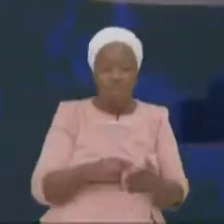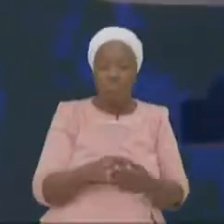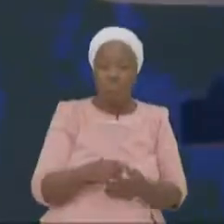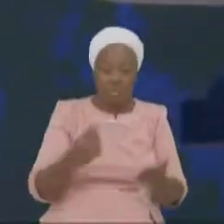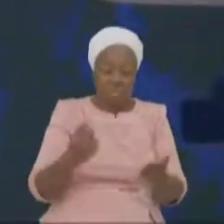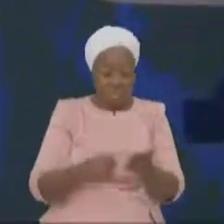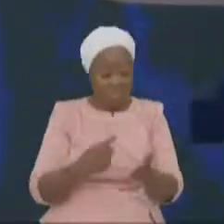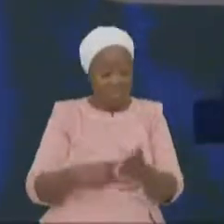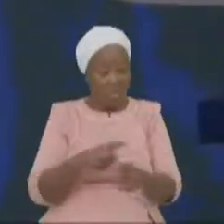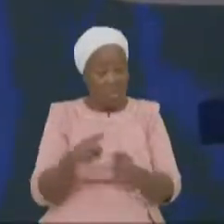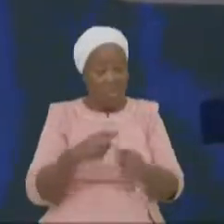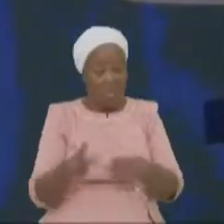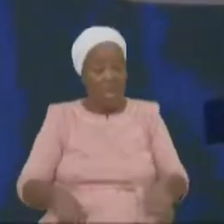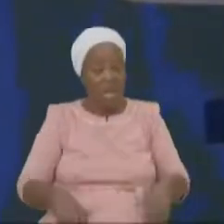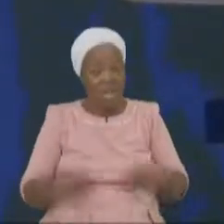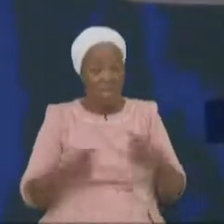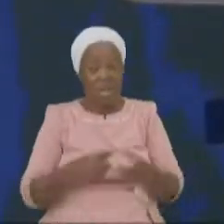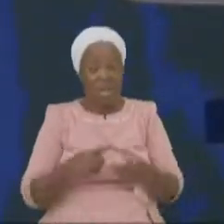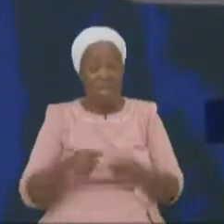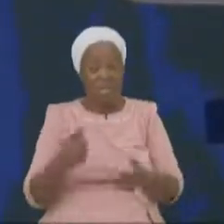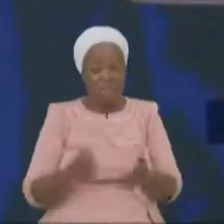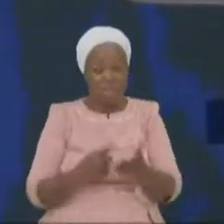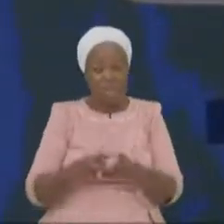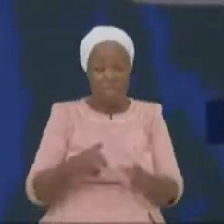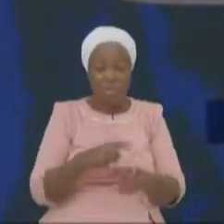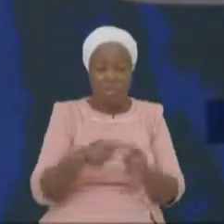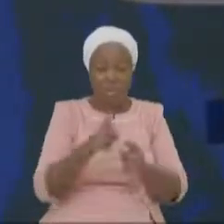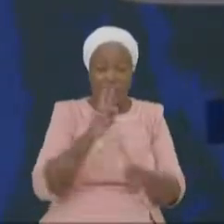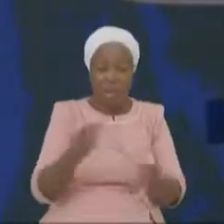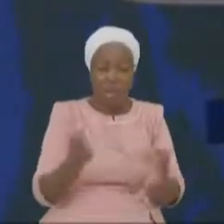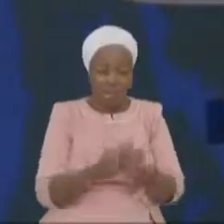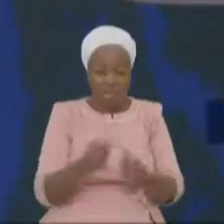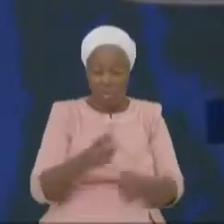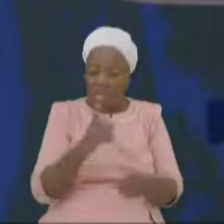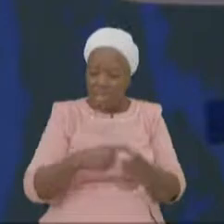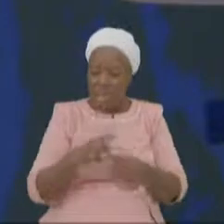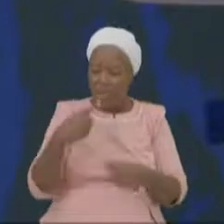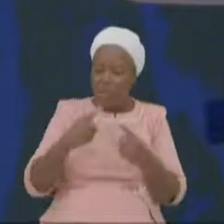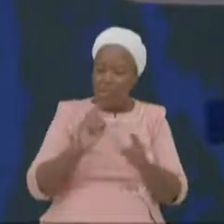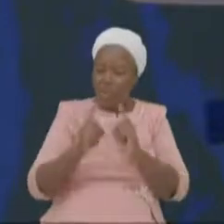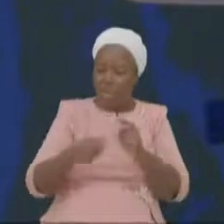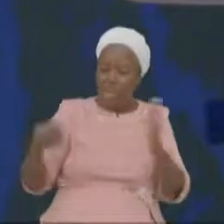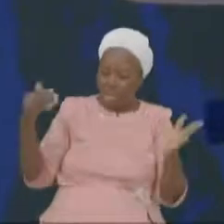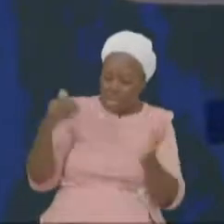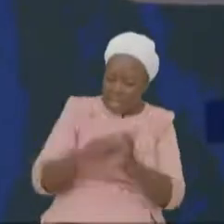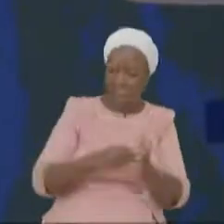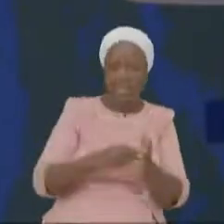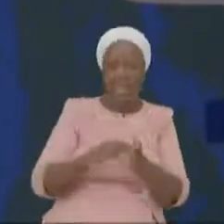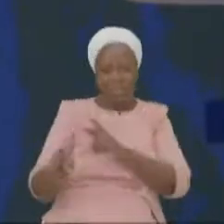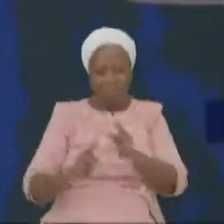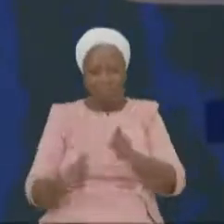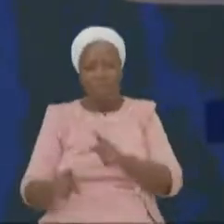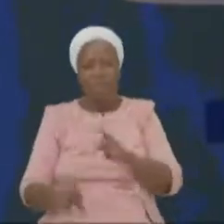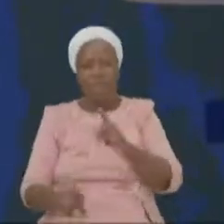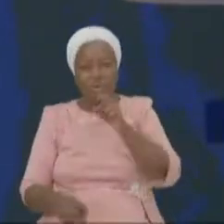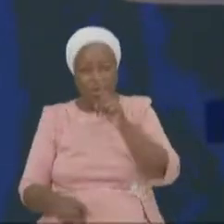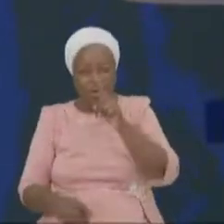alive, sometimes if you are with them, the criticism